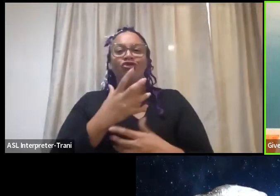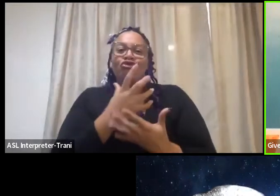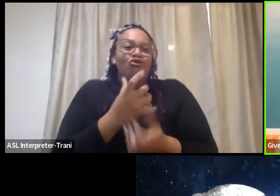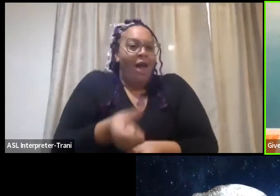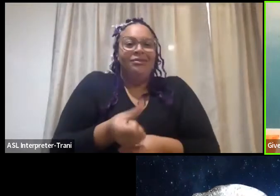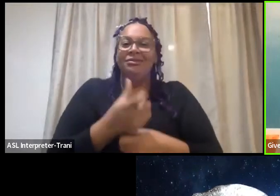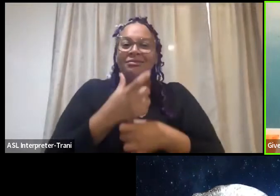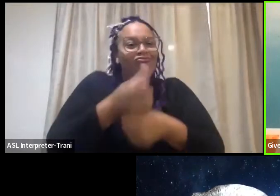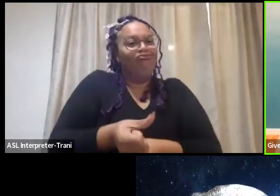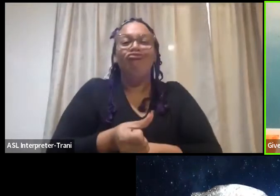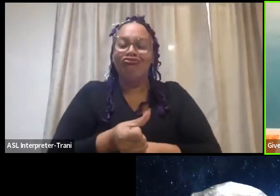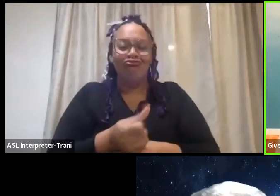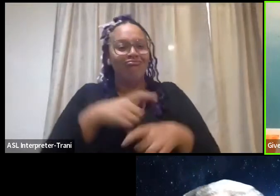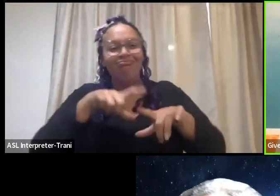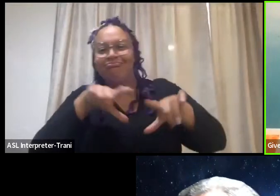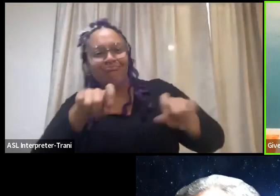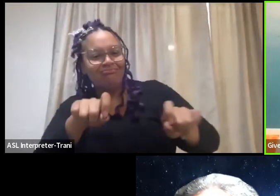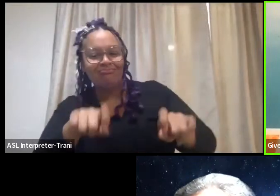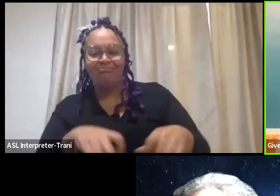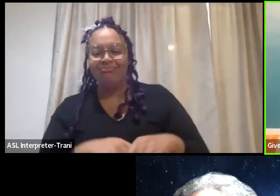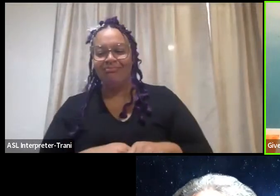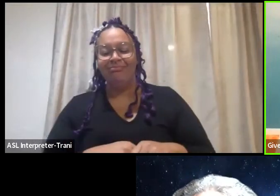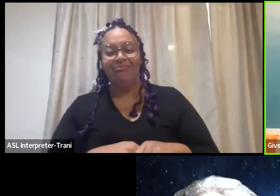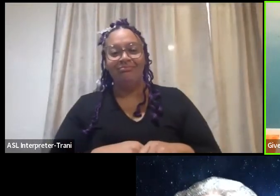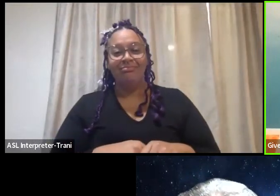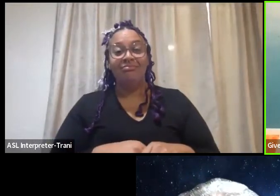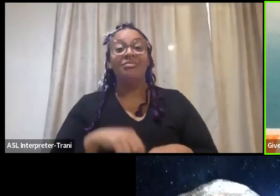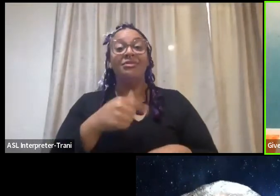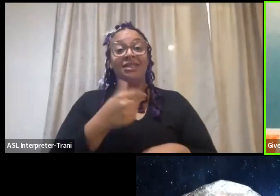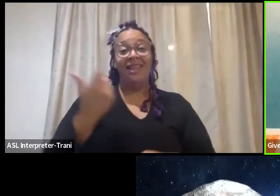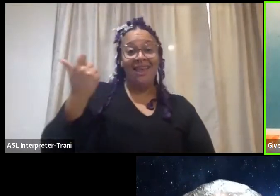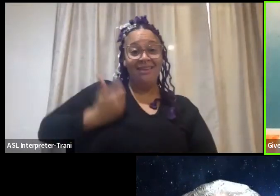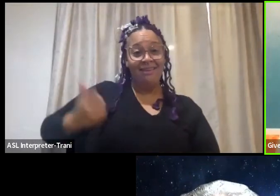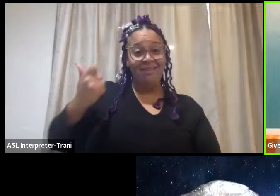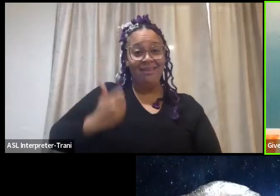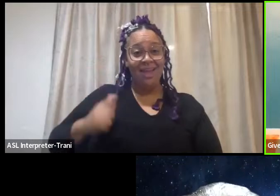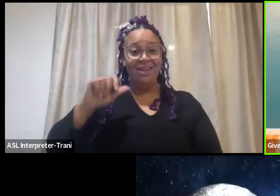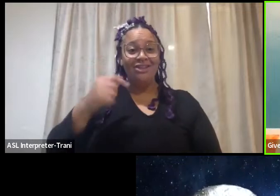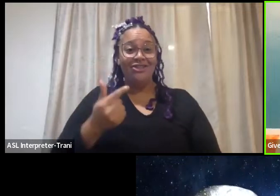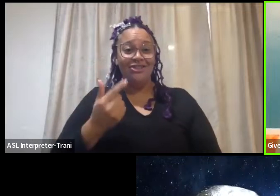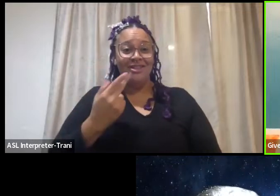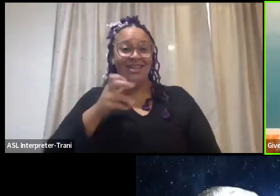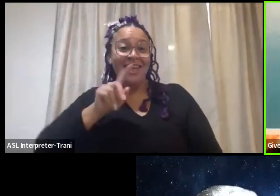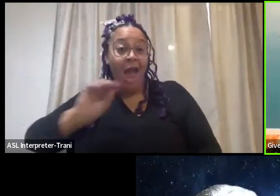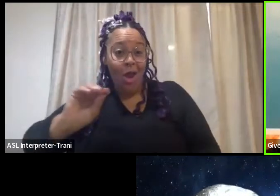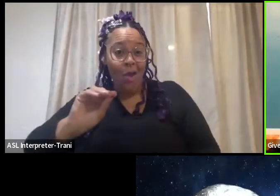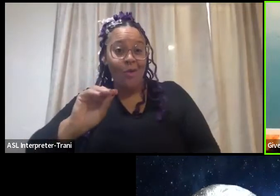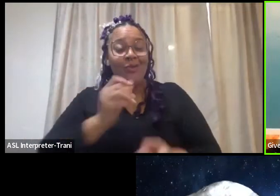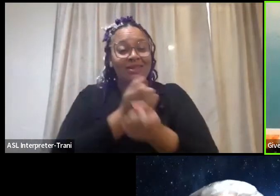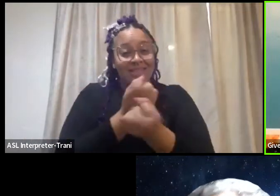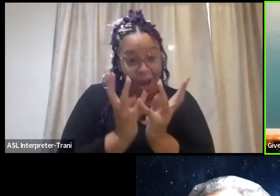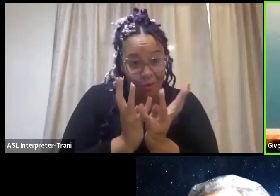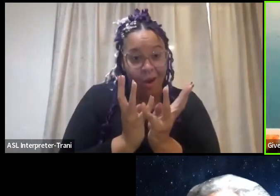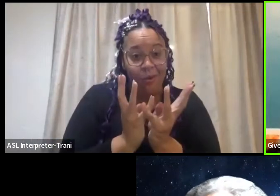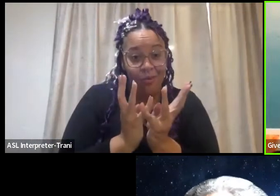This one is the Ghetto Tarot, which is a really interesting deck.